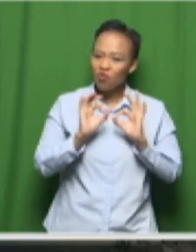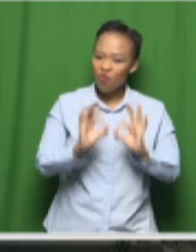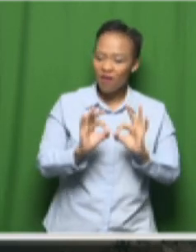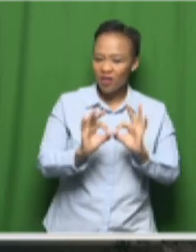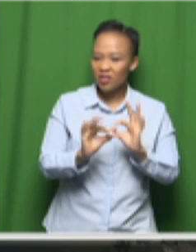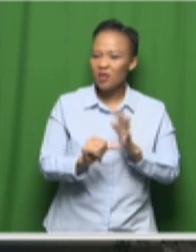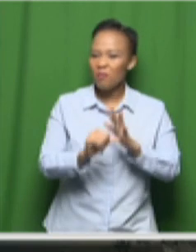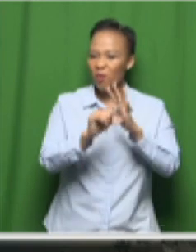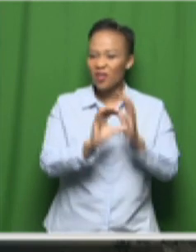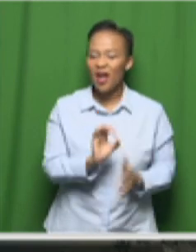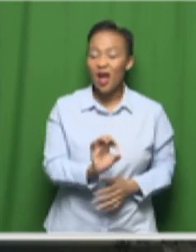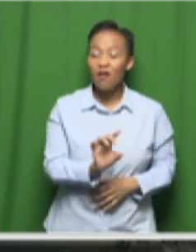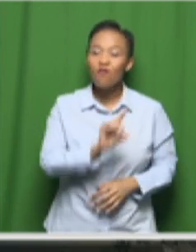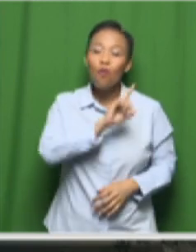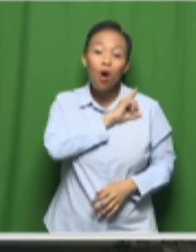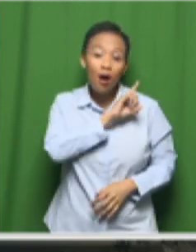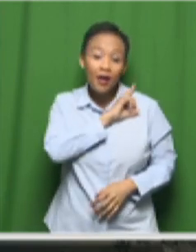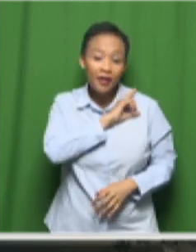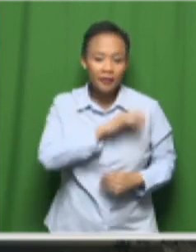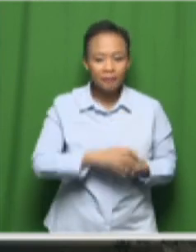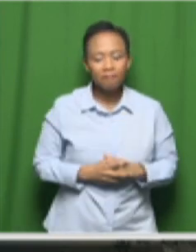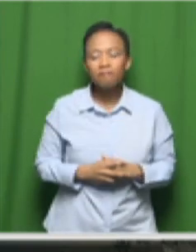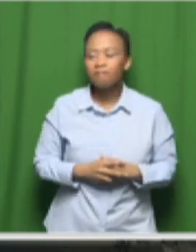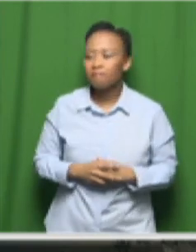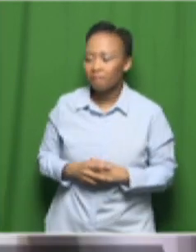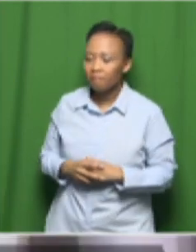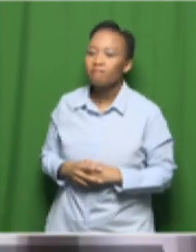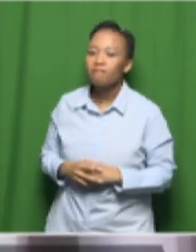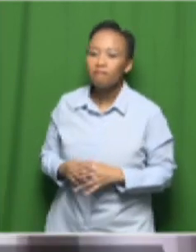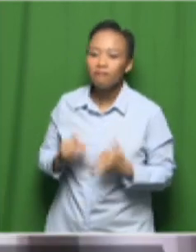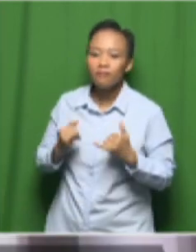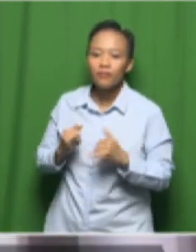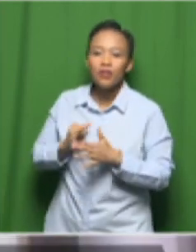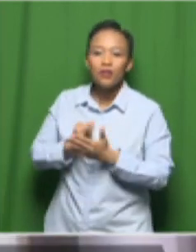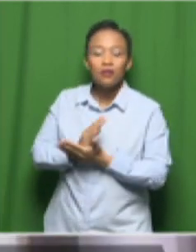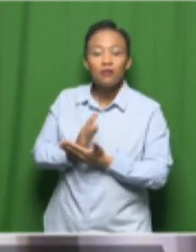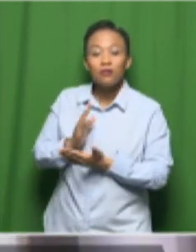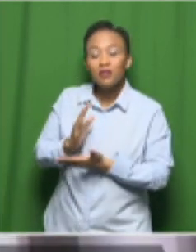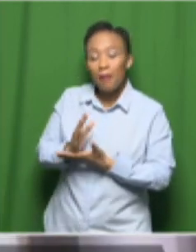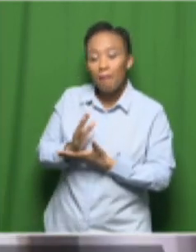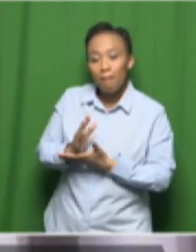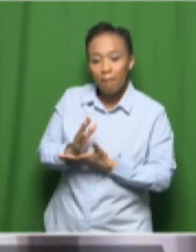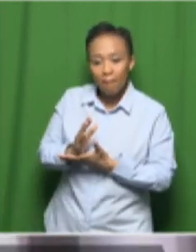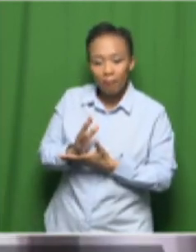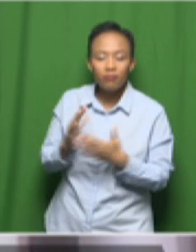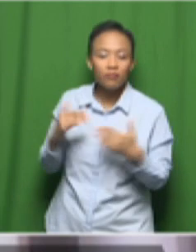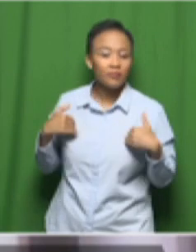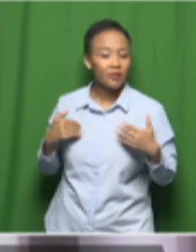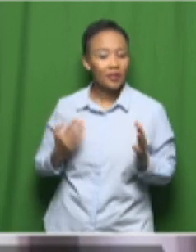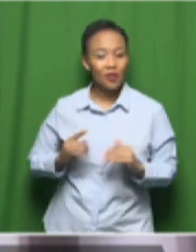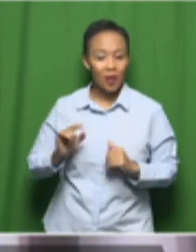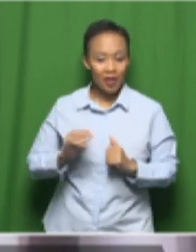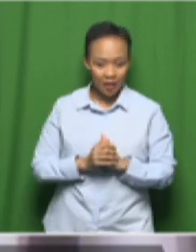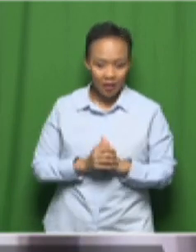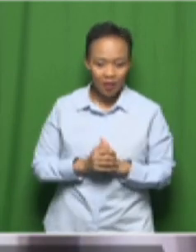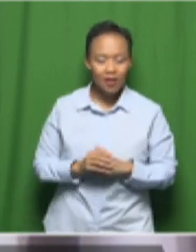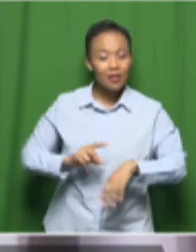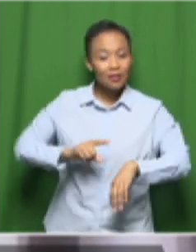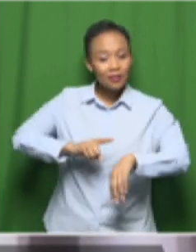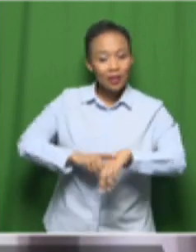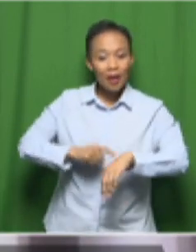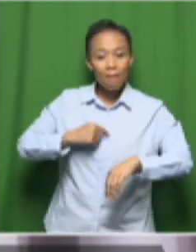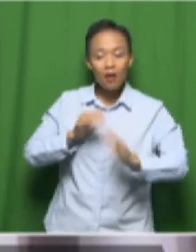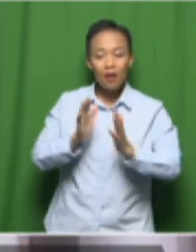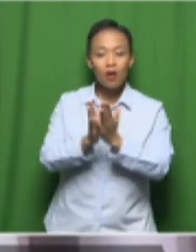There are so many layers to this case that really, and some of them I only really started realizing when I was writing the book